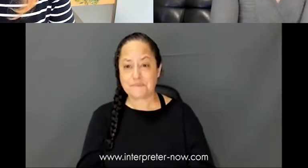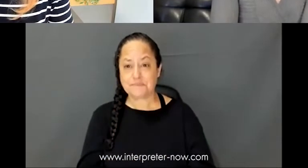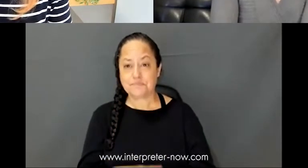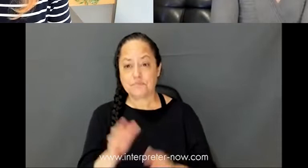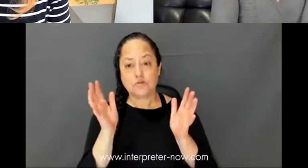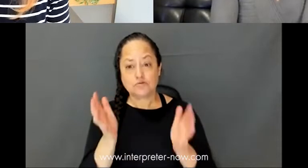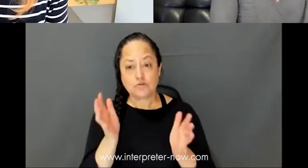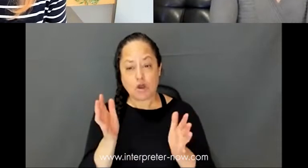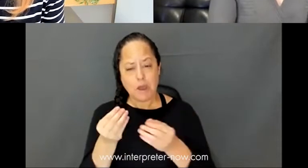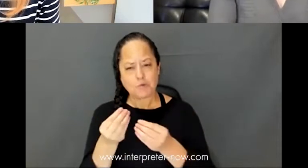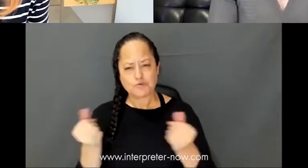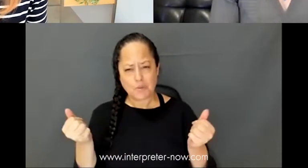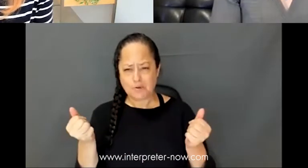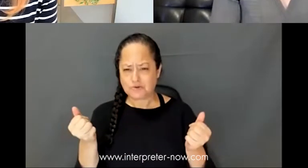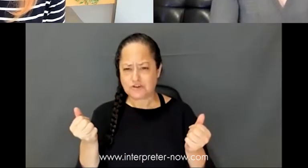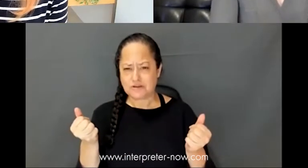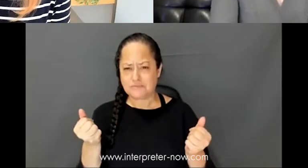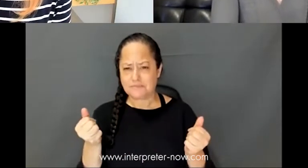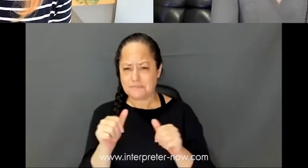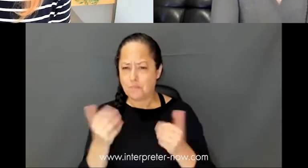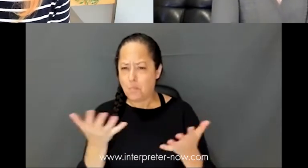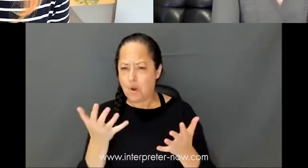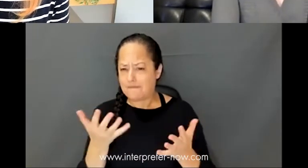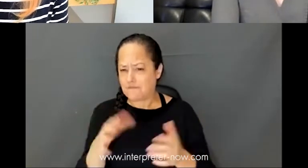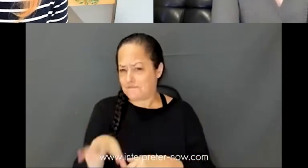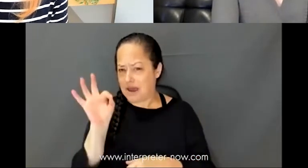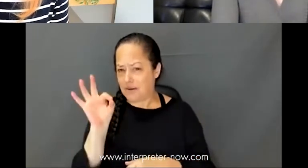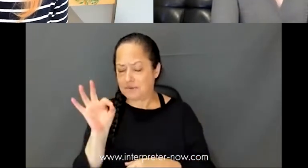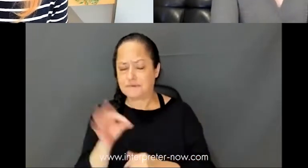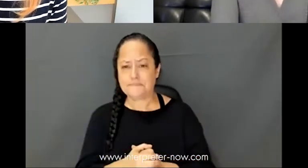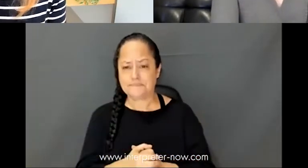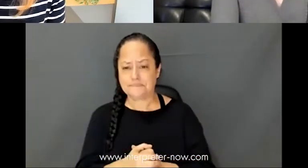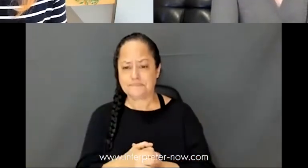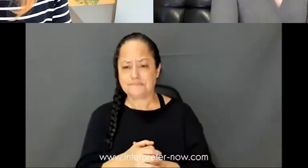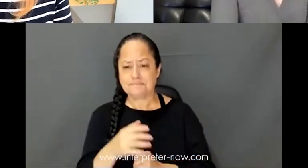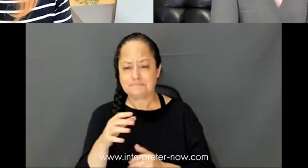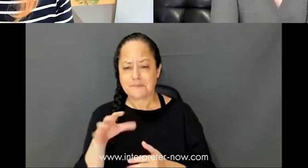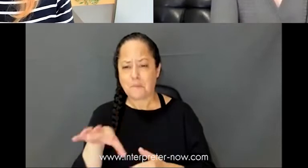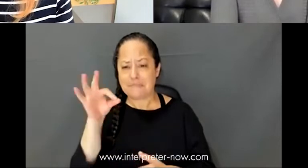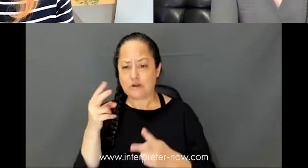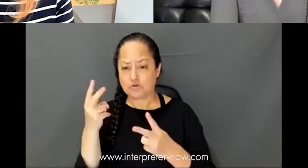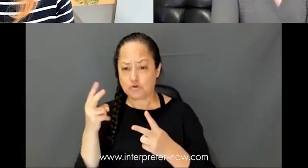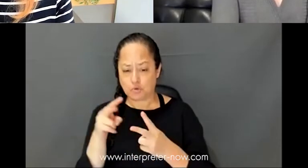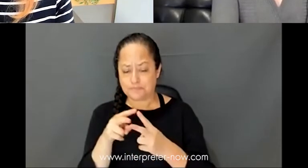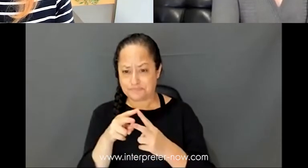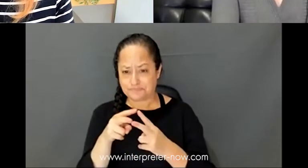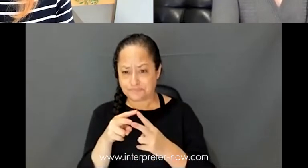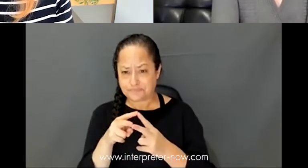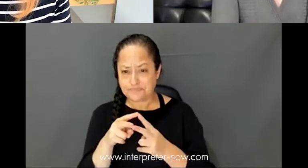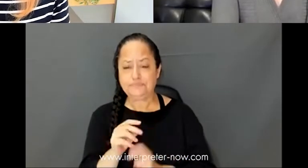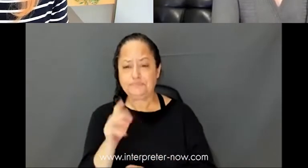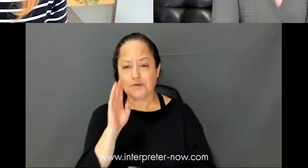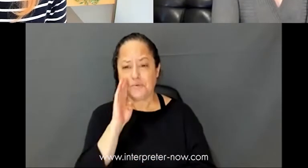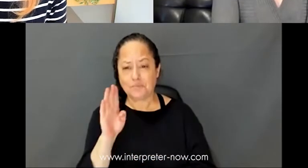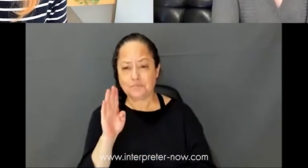those solutions. What have you found? Yeah, so let me pick out two in particular. And I'm going to preface